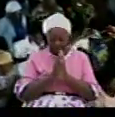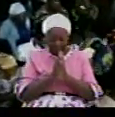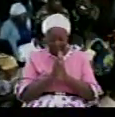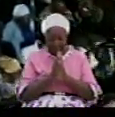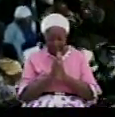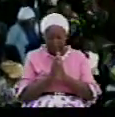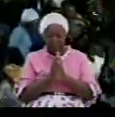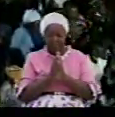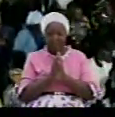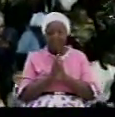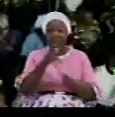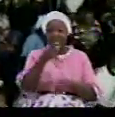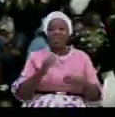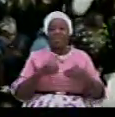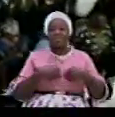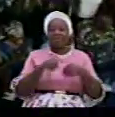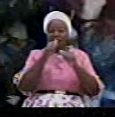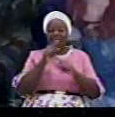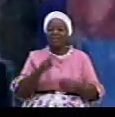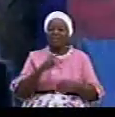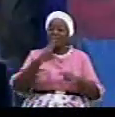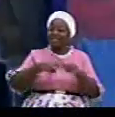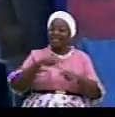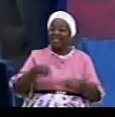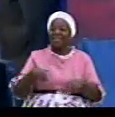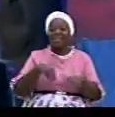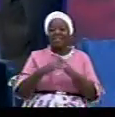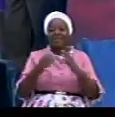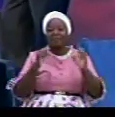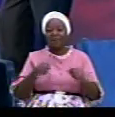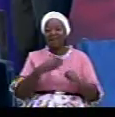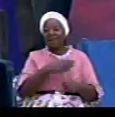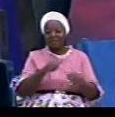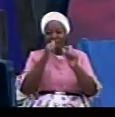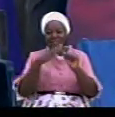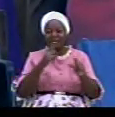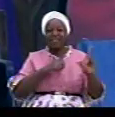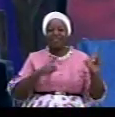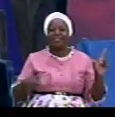God has blessed you. Sit down in the blessing of the Lord.